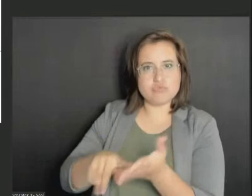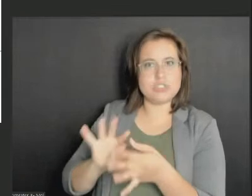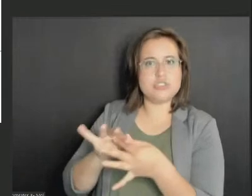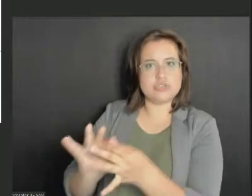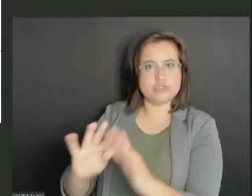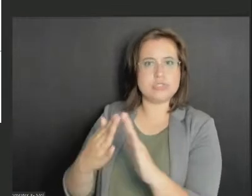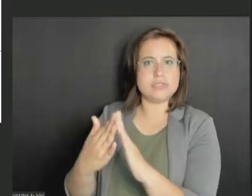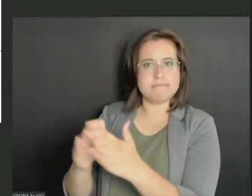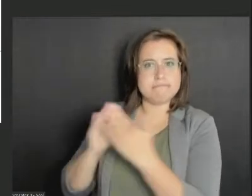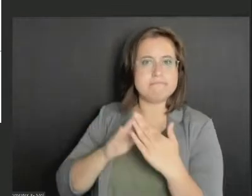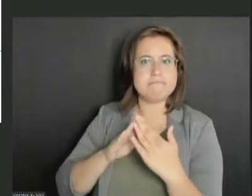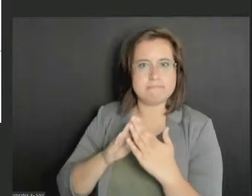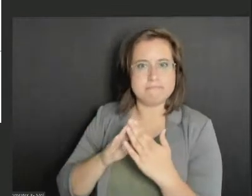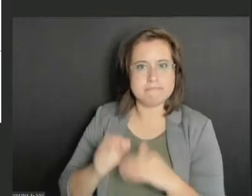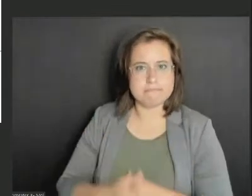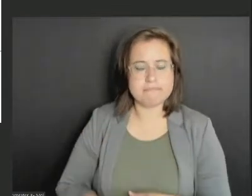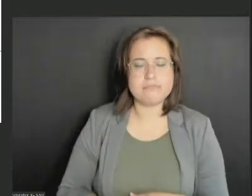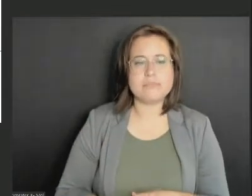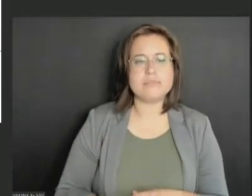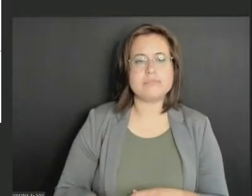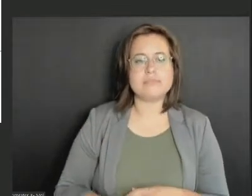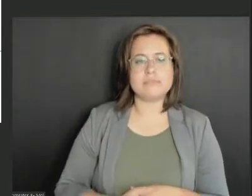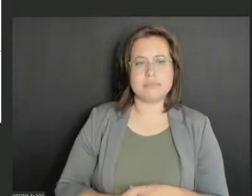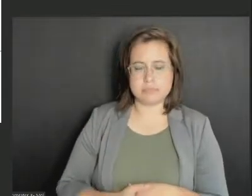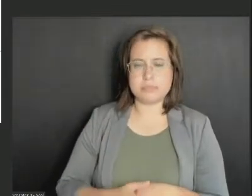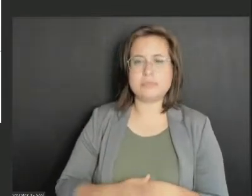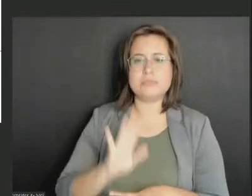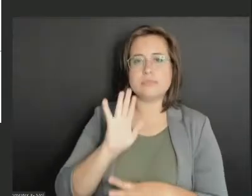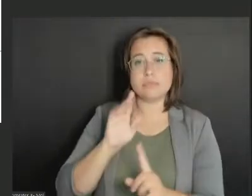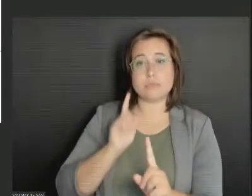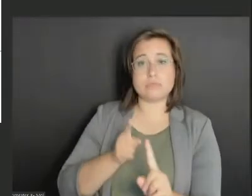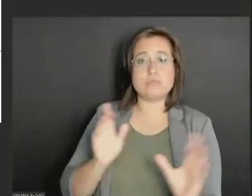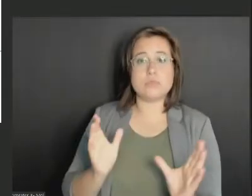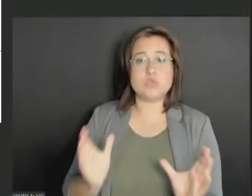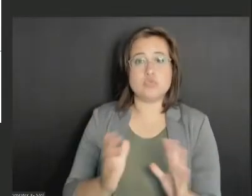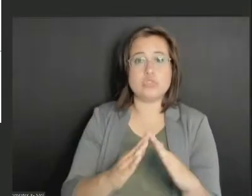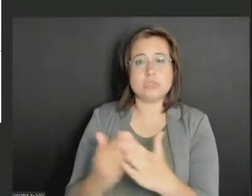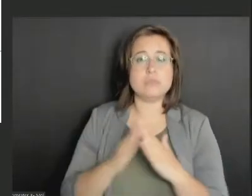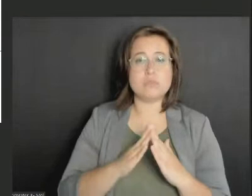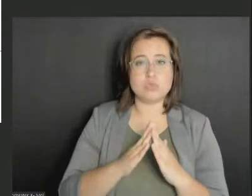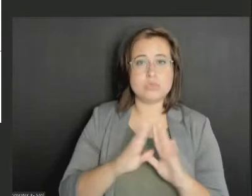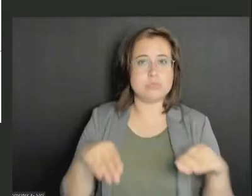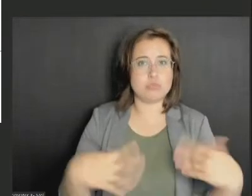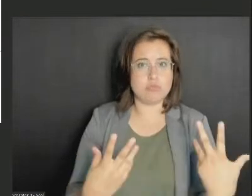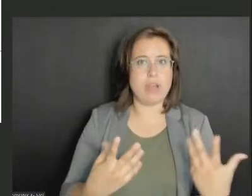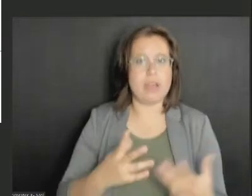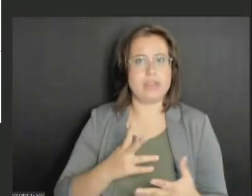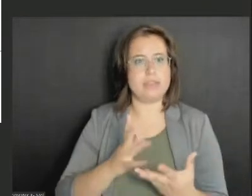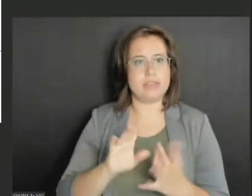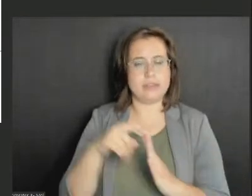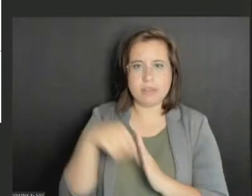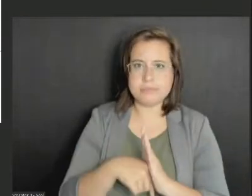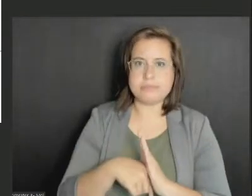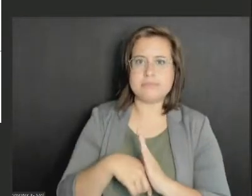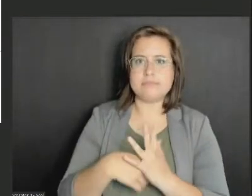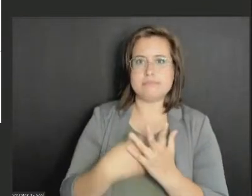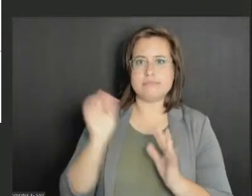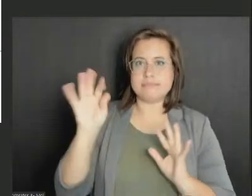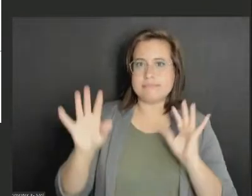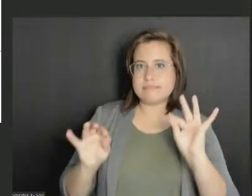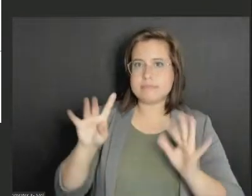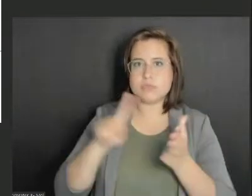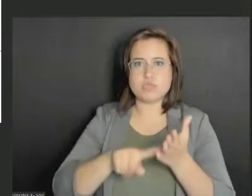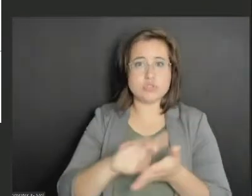responsive outreach that will encourage communities to provide substantive input to research questions, research design, results,